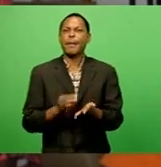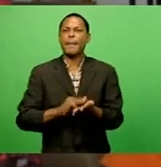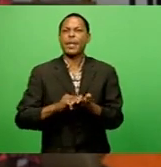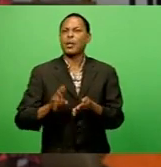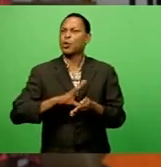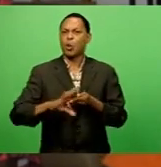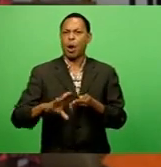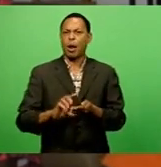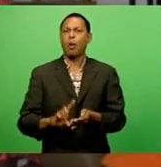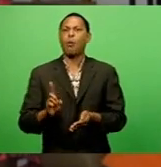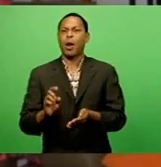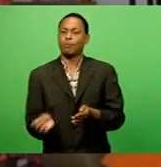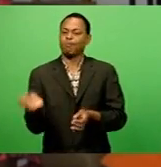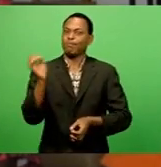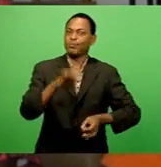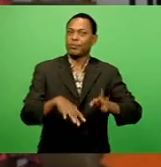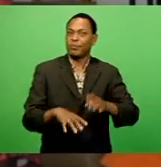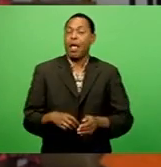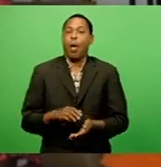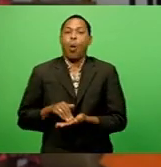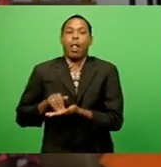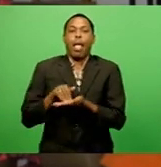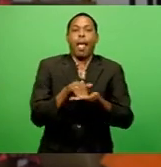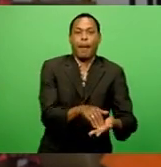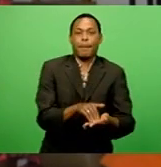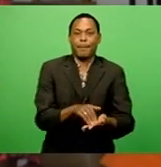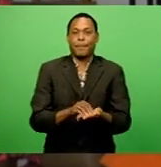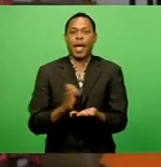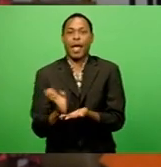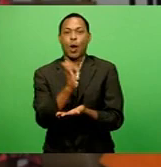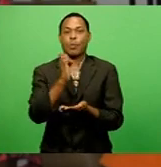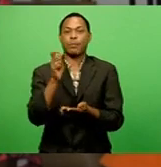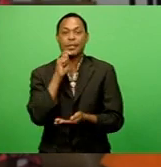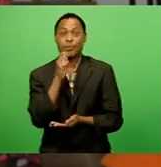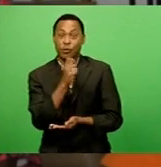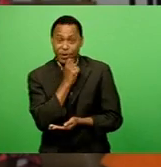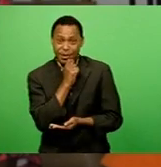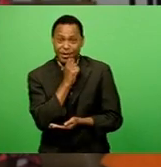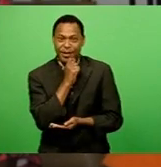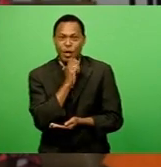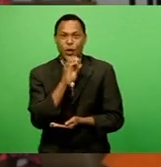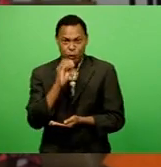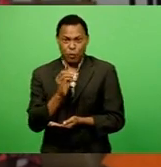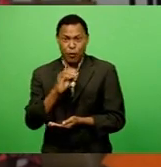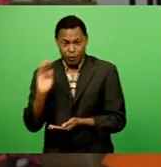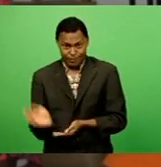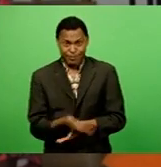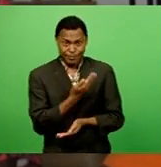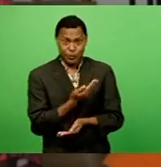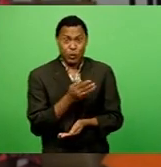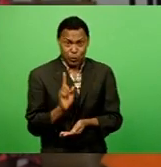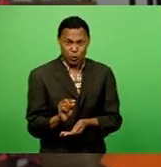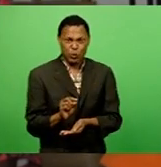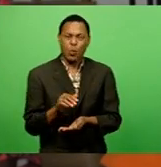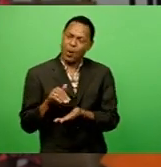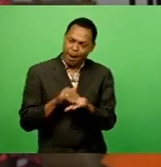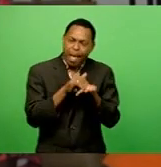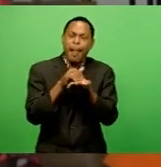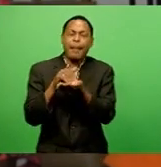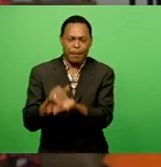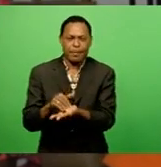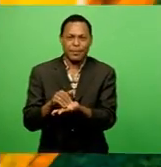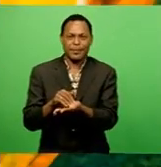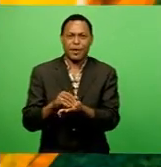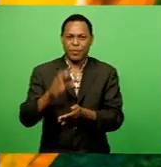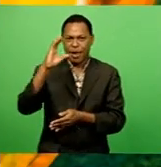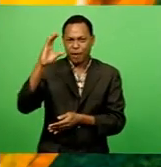is an investment which naturally will help the economy of Taviuni. And for us doing this, it will naturally help the economy of the